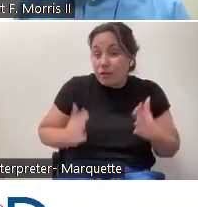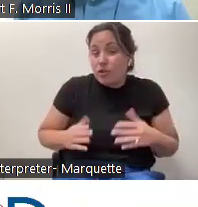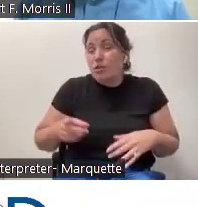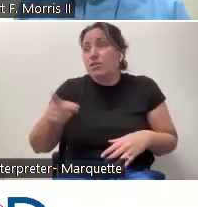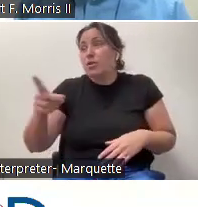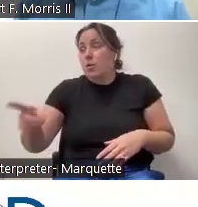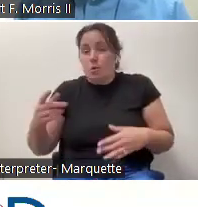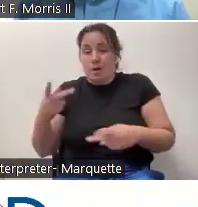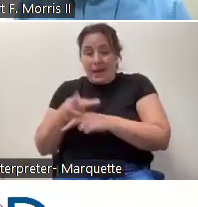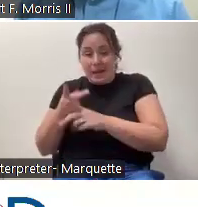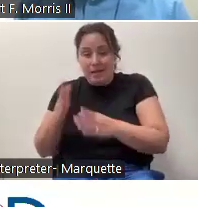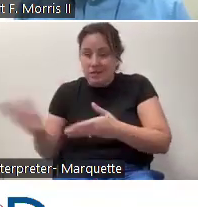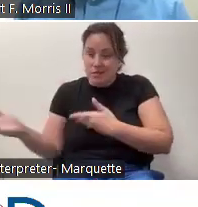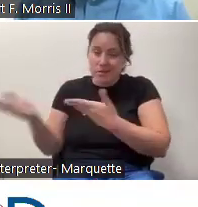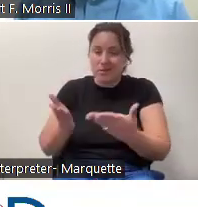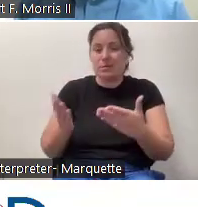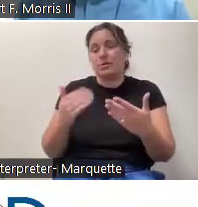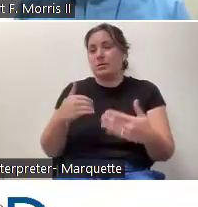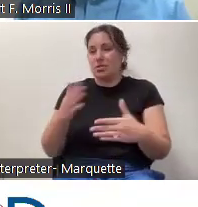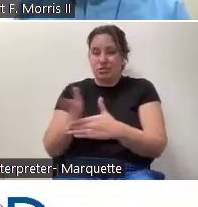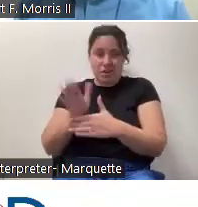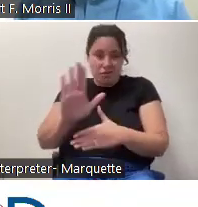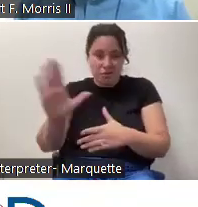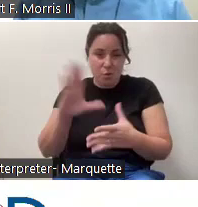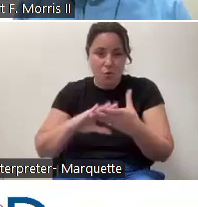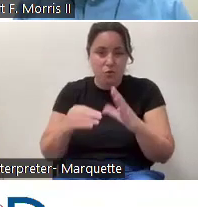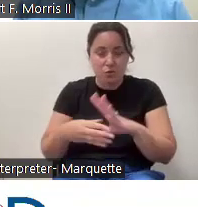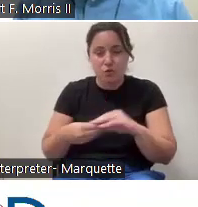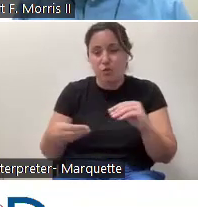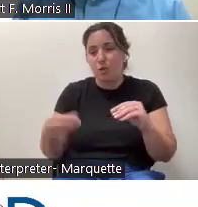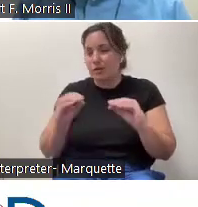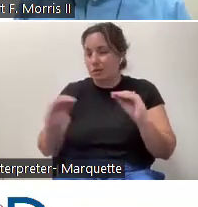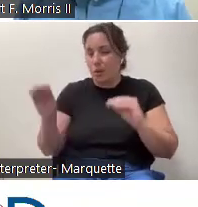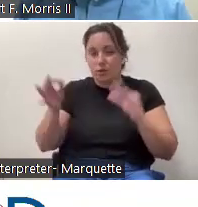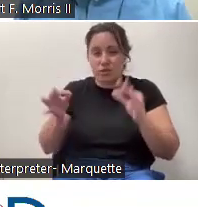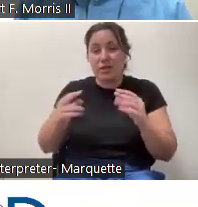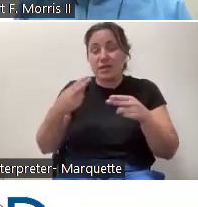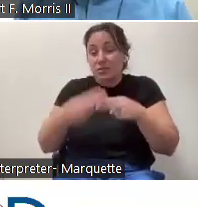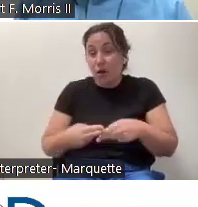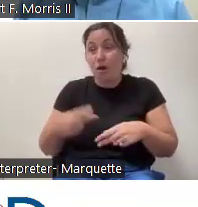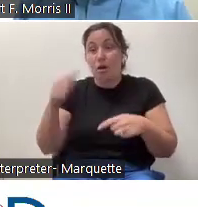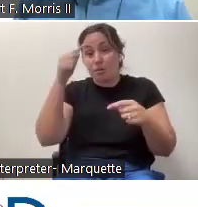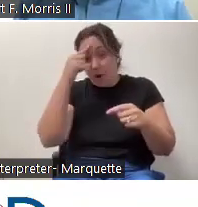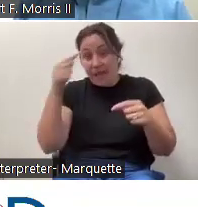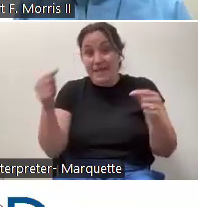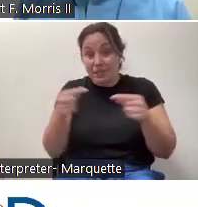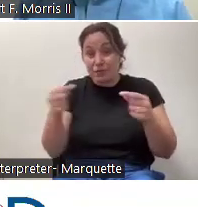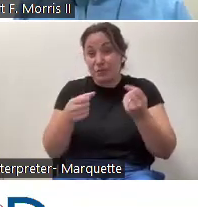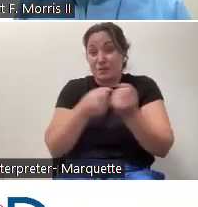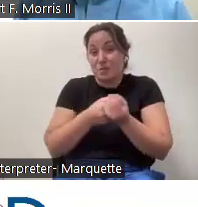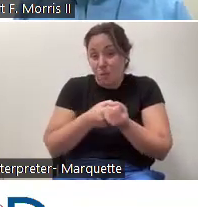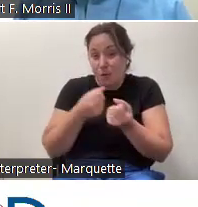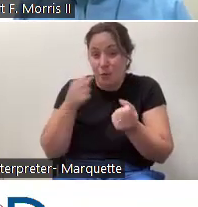fear of any stigma or judgment. It's called the Brain Injury Support Group on